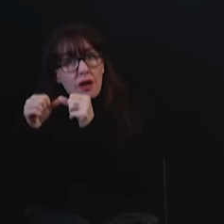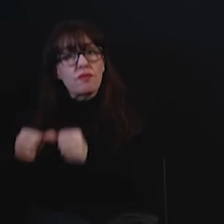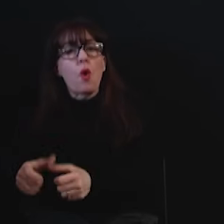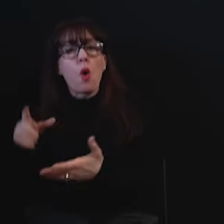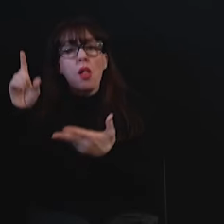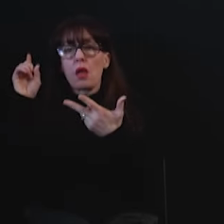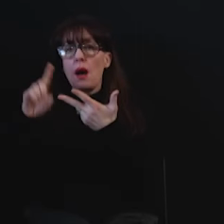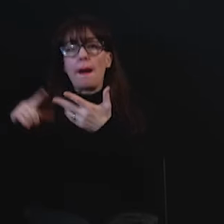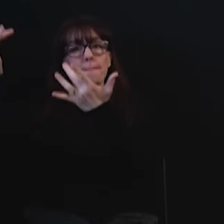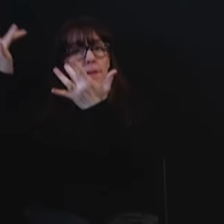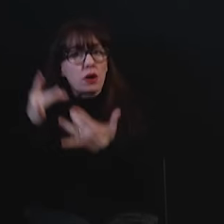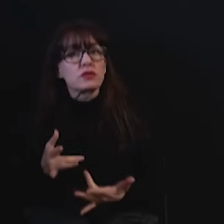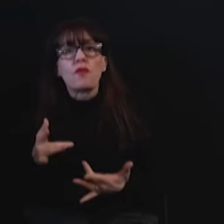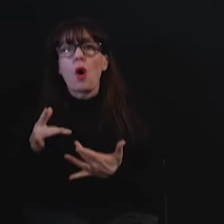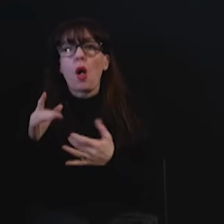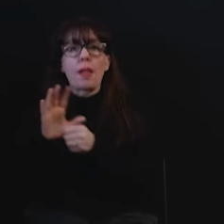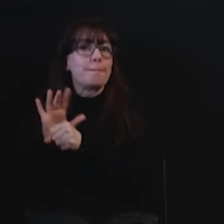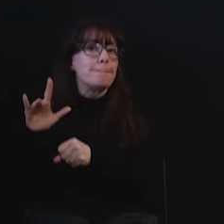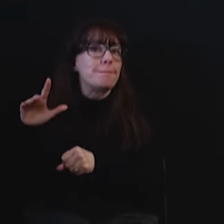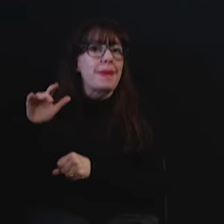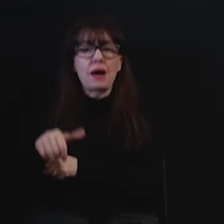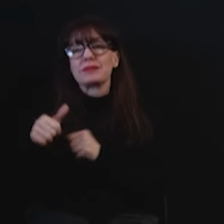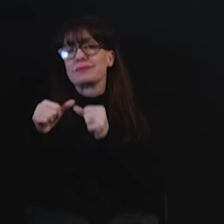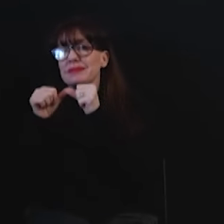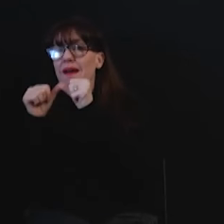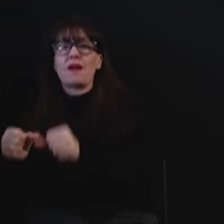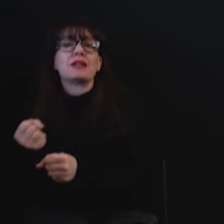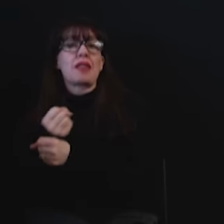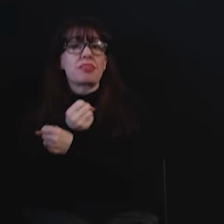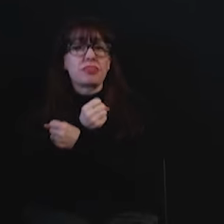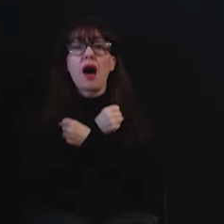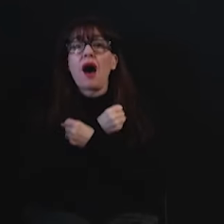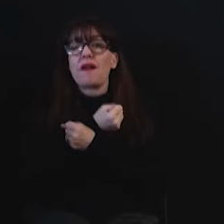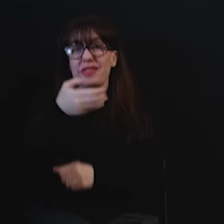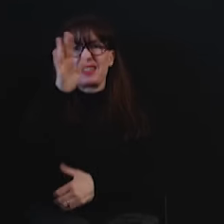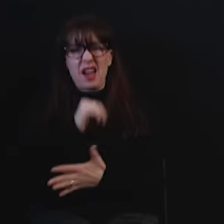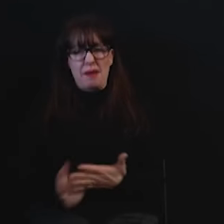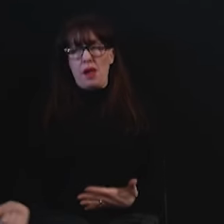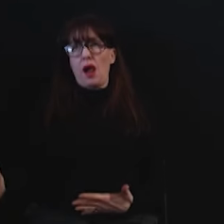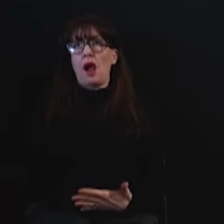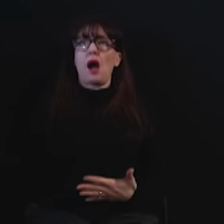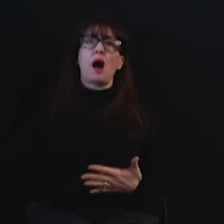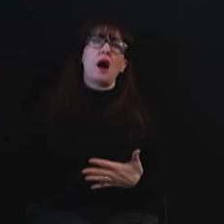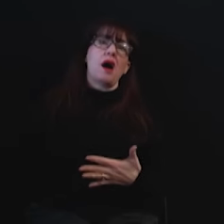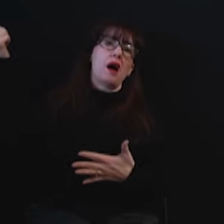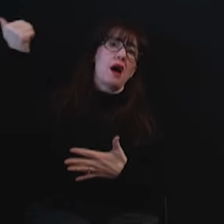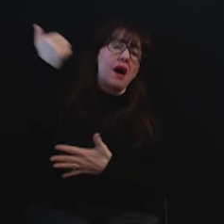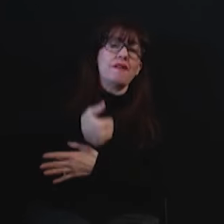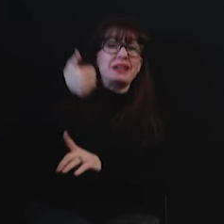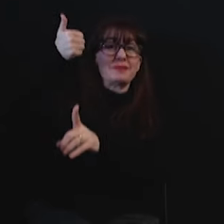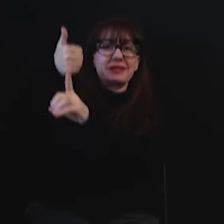be merciful and abounding in steadfast love, that God above all, in all of these things,